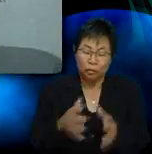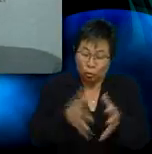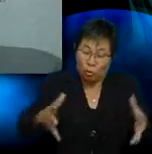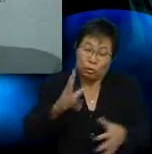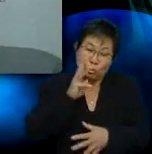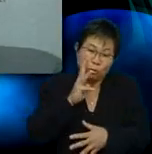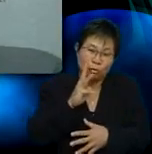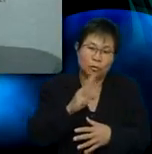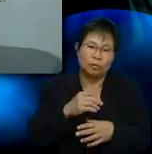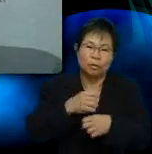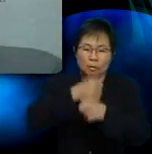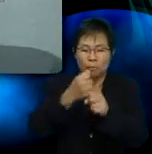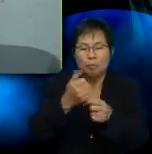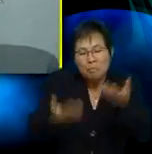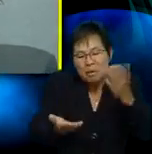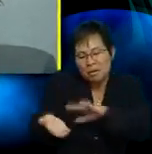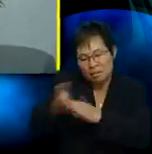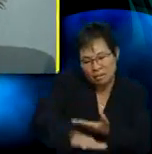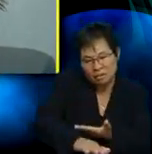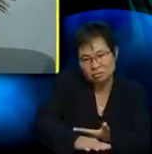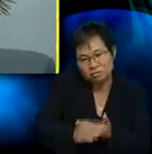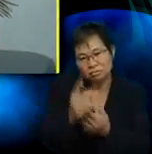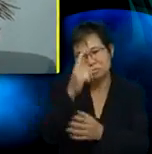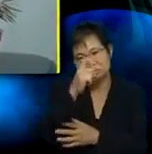Too much water may kill them.